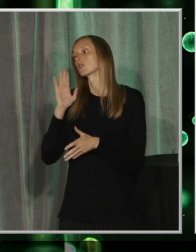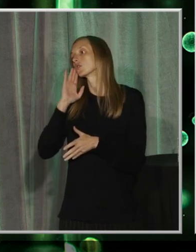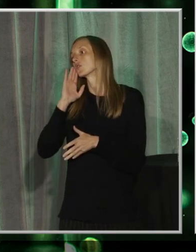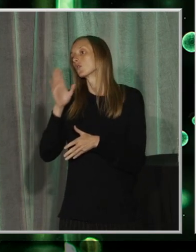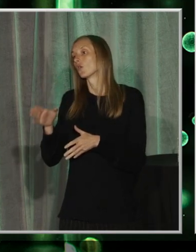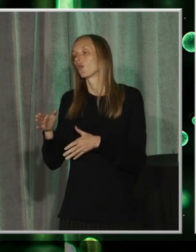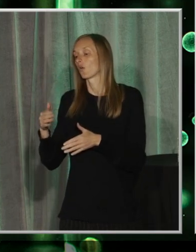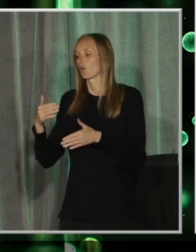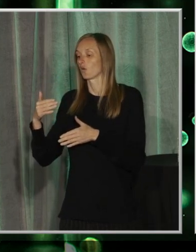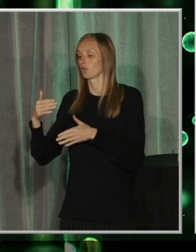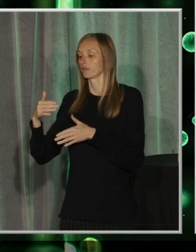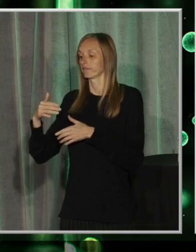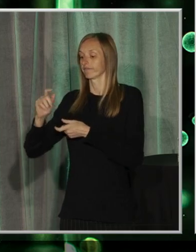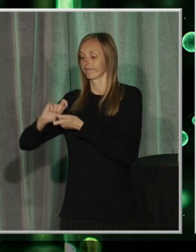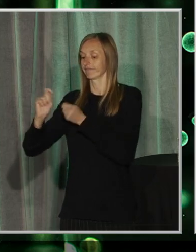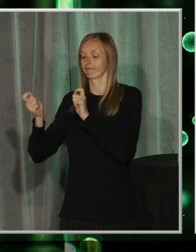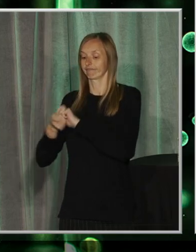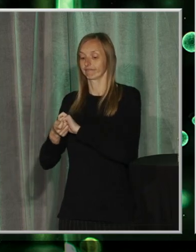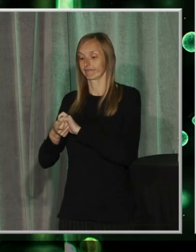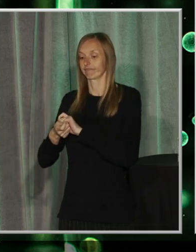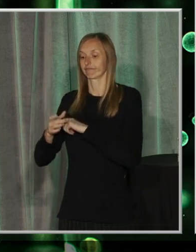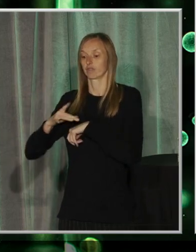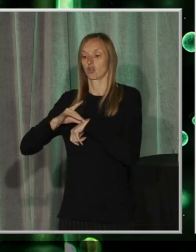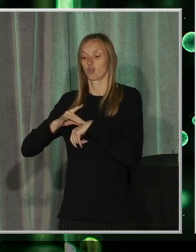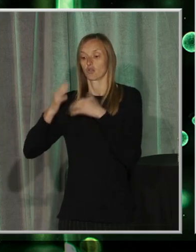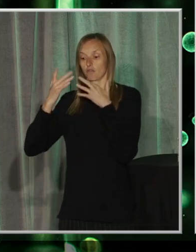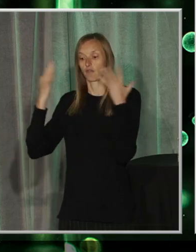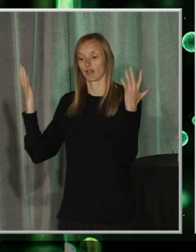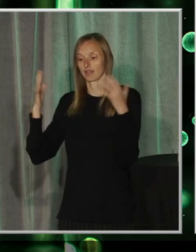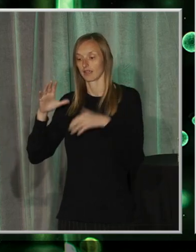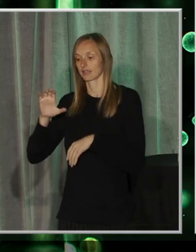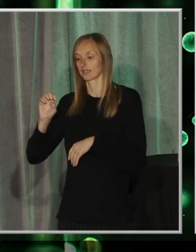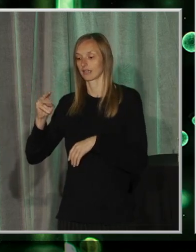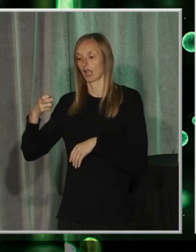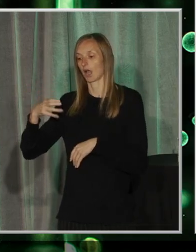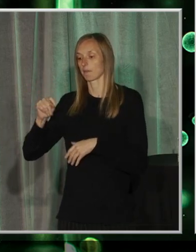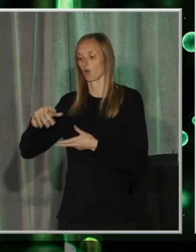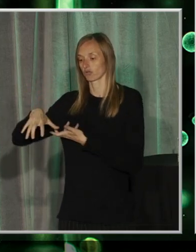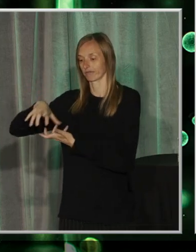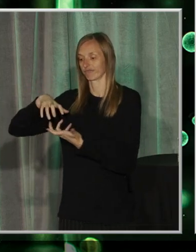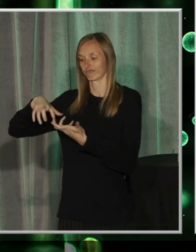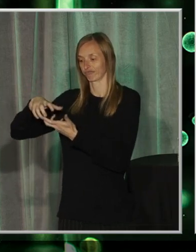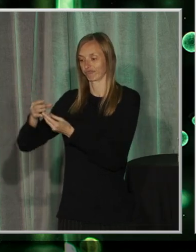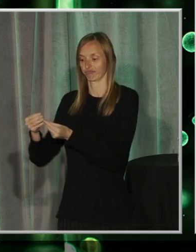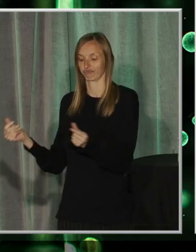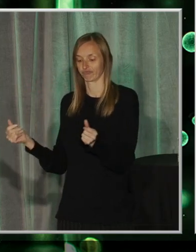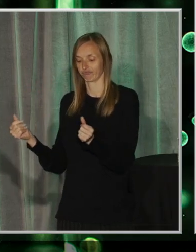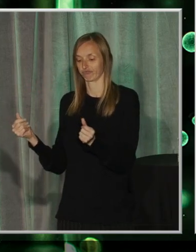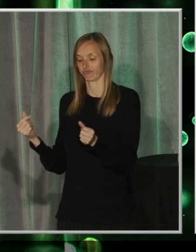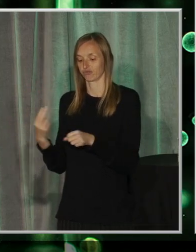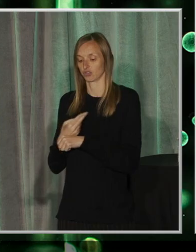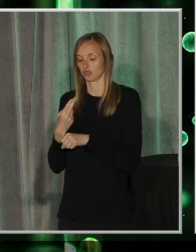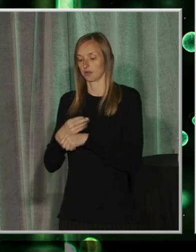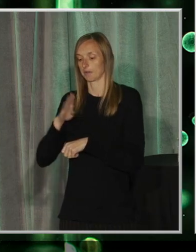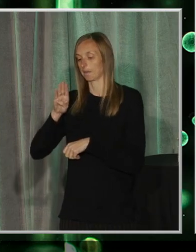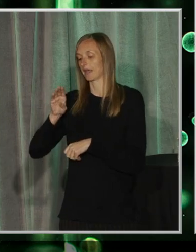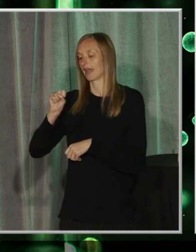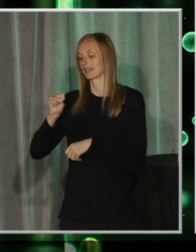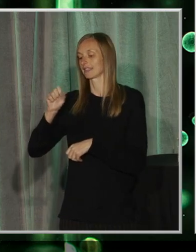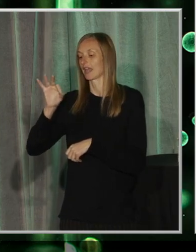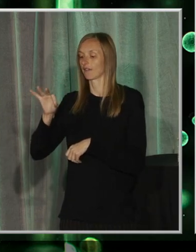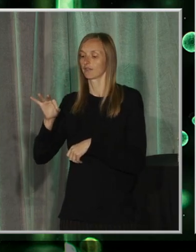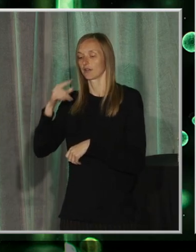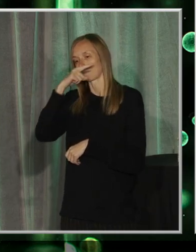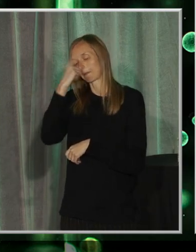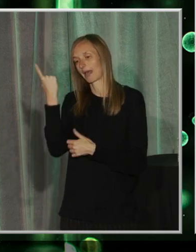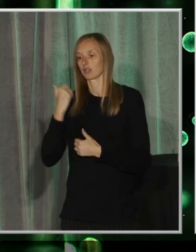would then be processed into eco-friendly compost by the use of BSF or black soldier